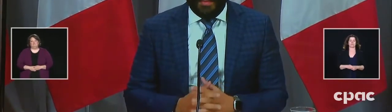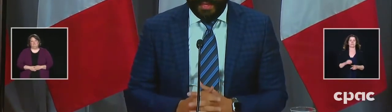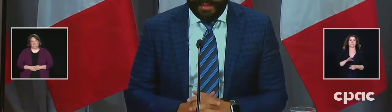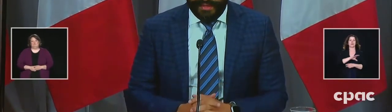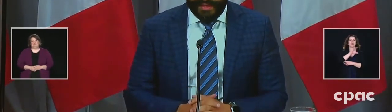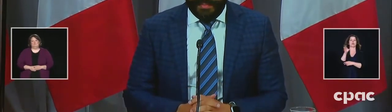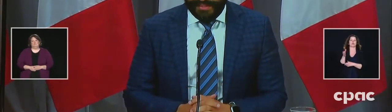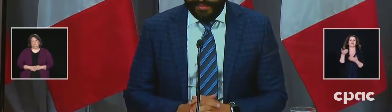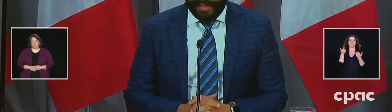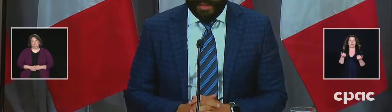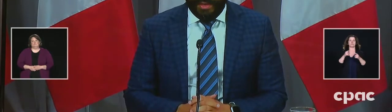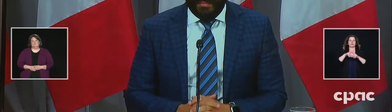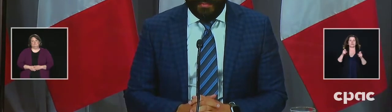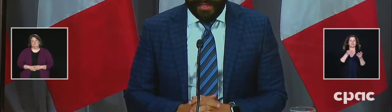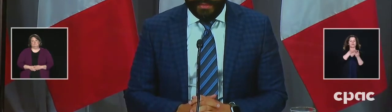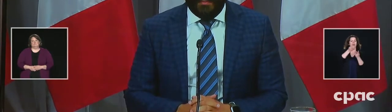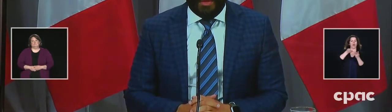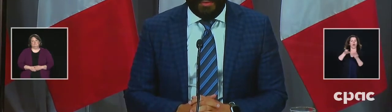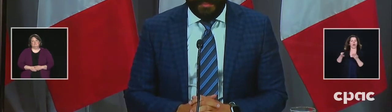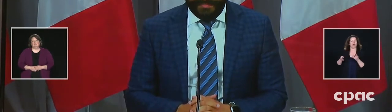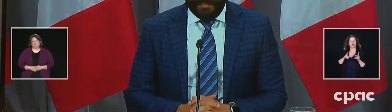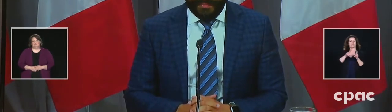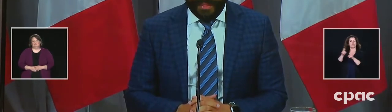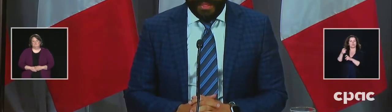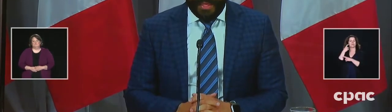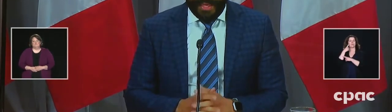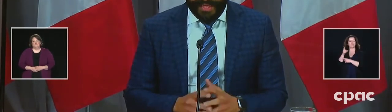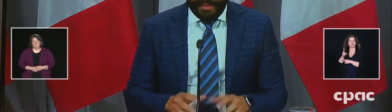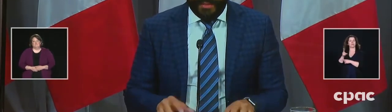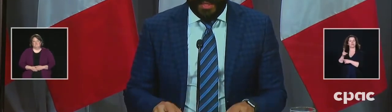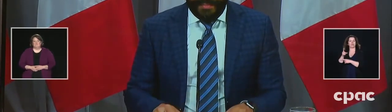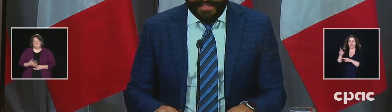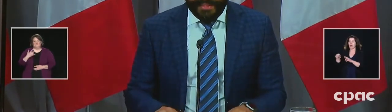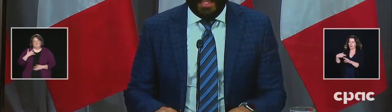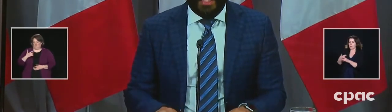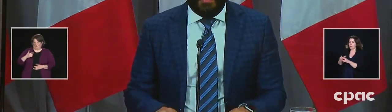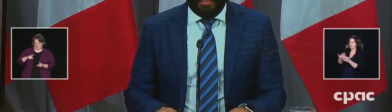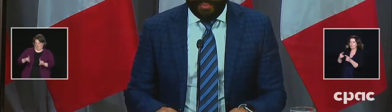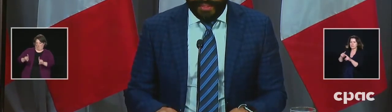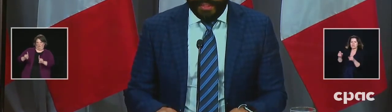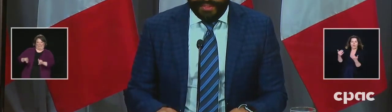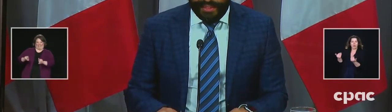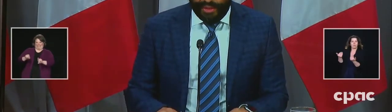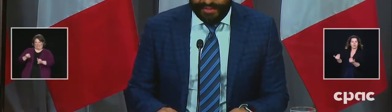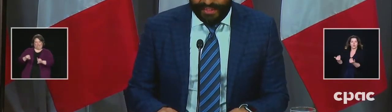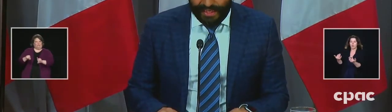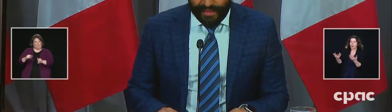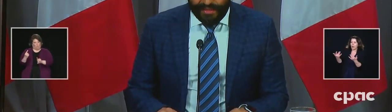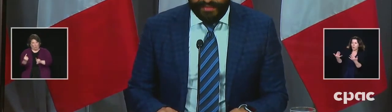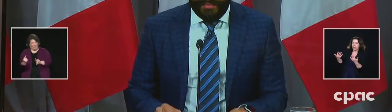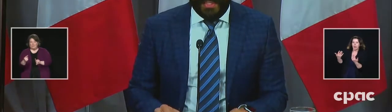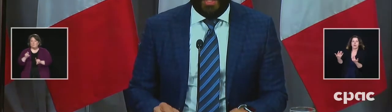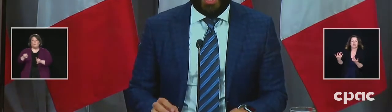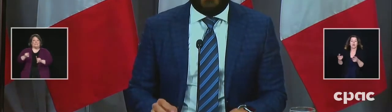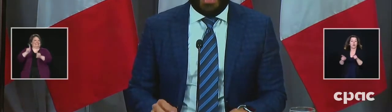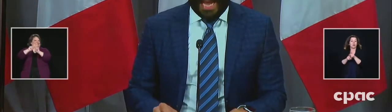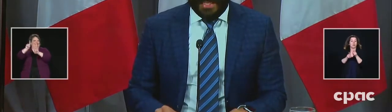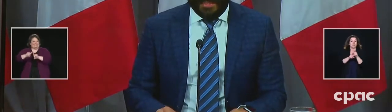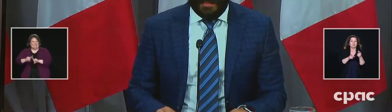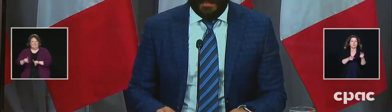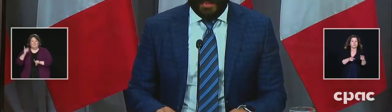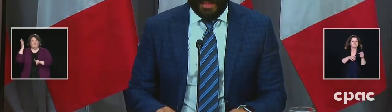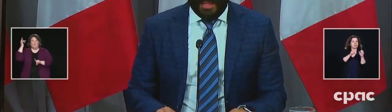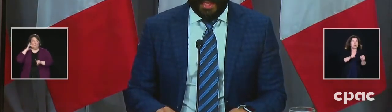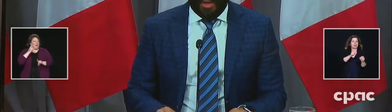aux divers besoins en fait de volume et de capacité pour diagnostiquer de façon